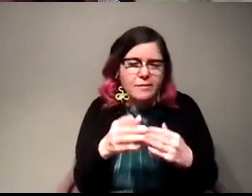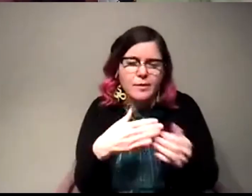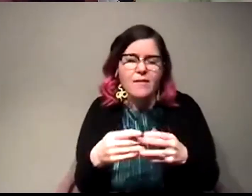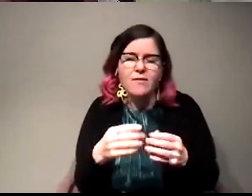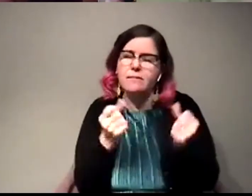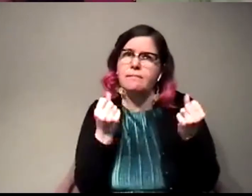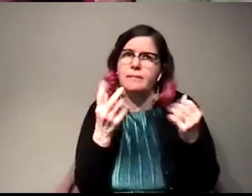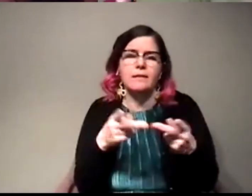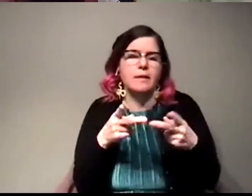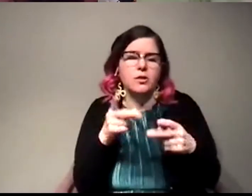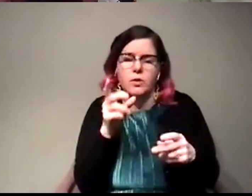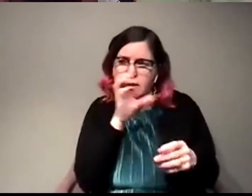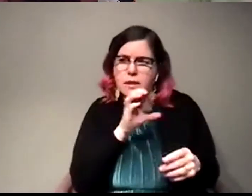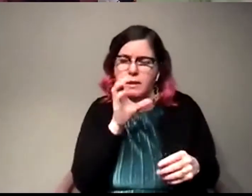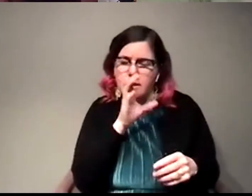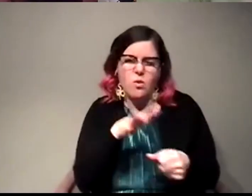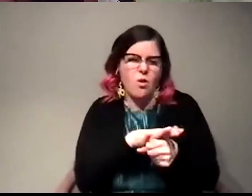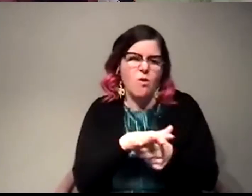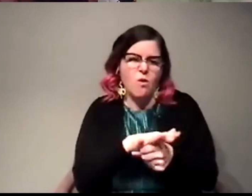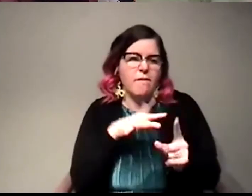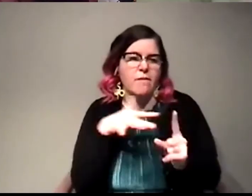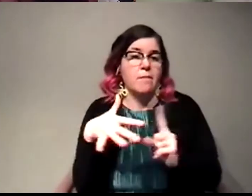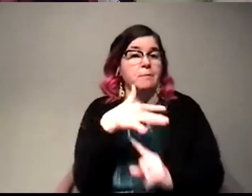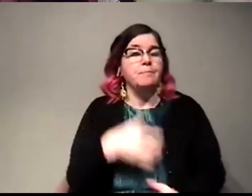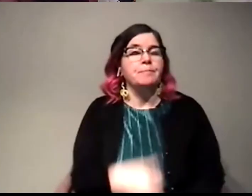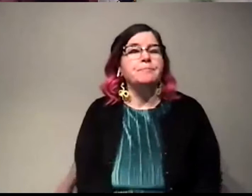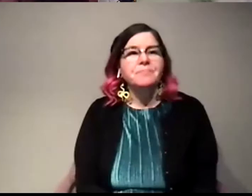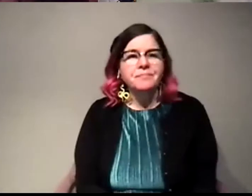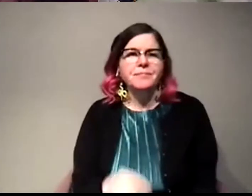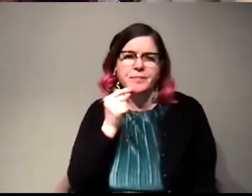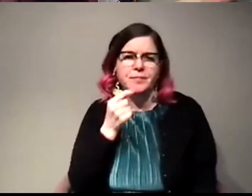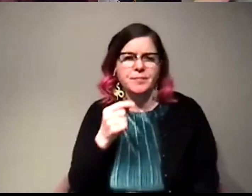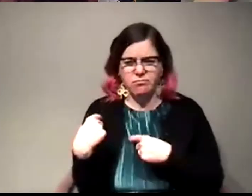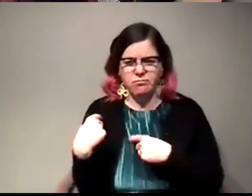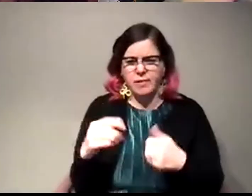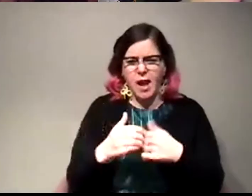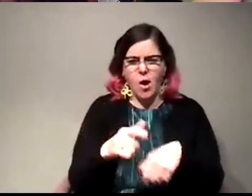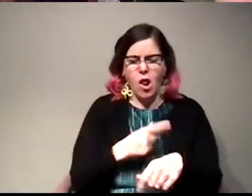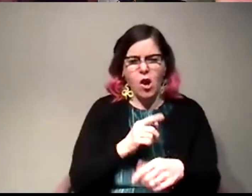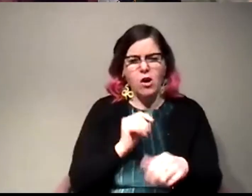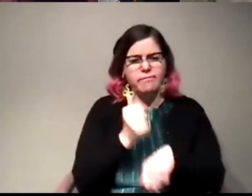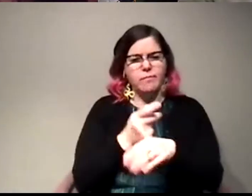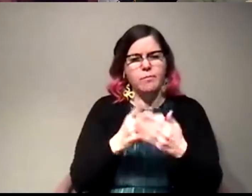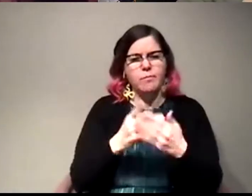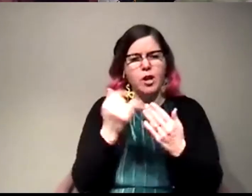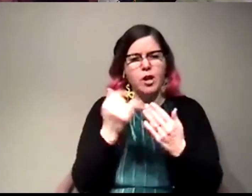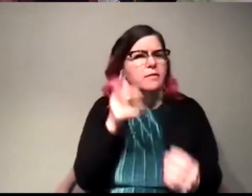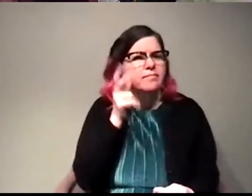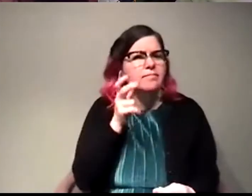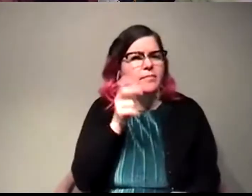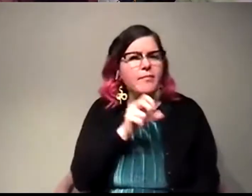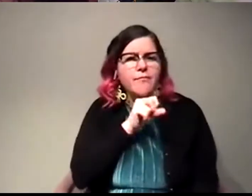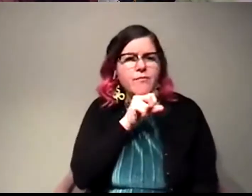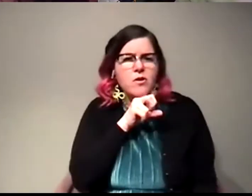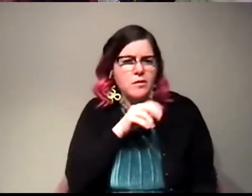people's local environments. Very cool. So how long have you been doing this project where you're listening for the